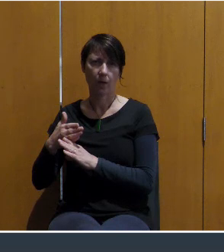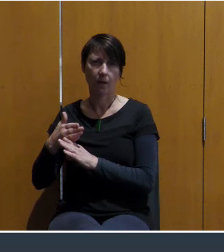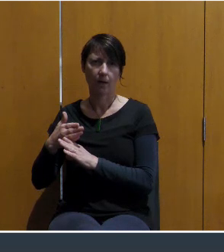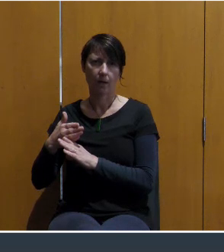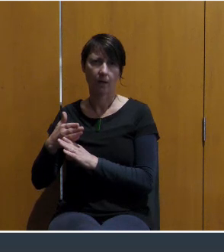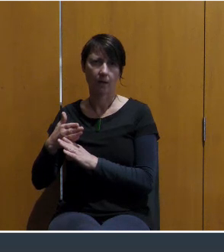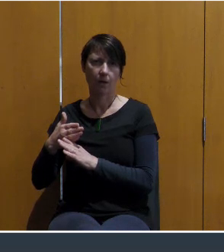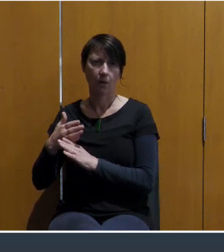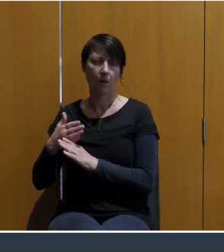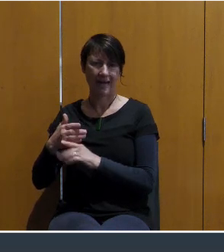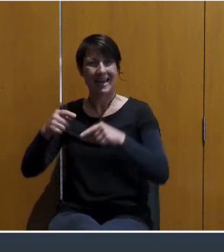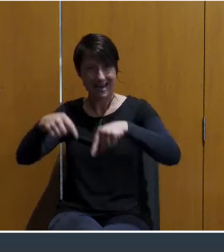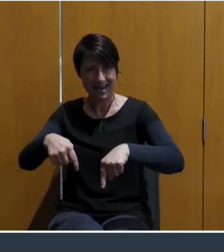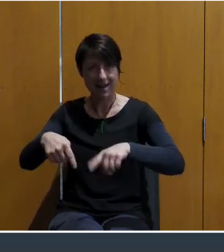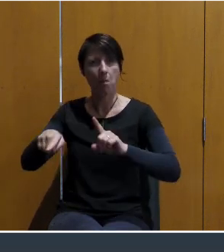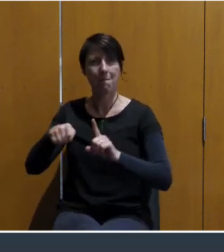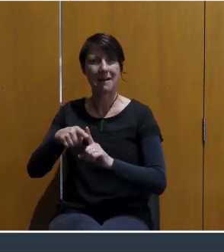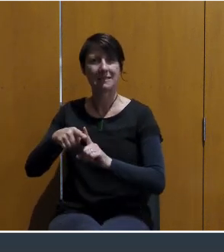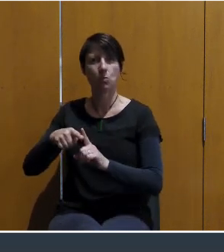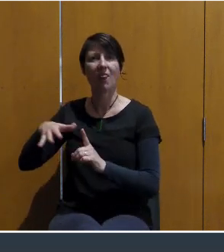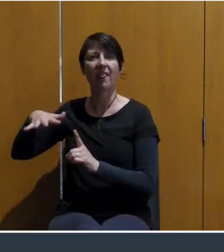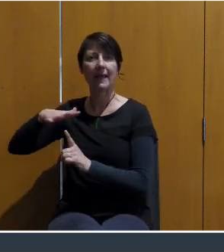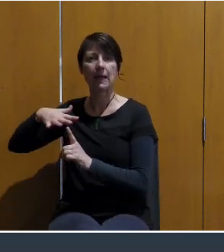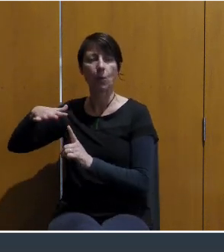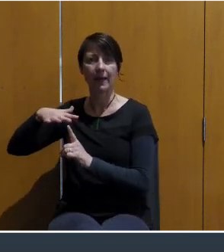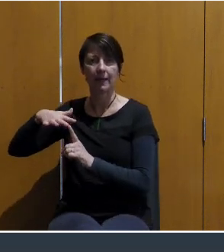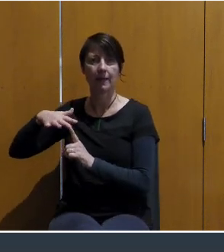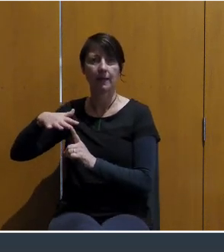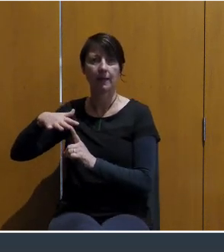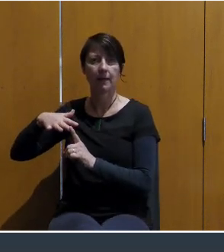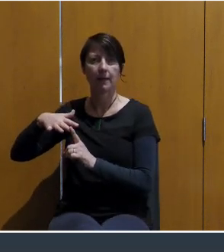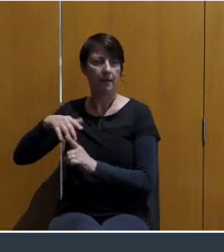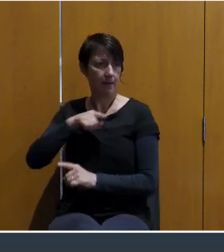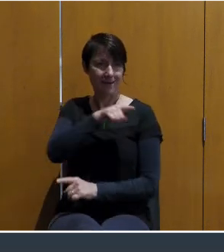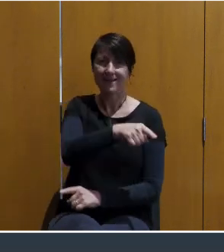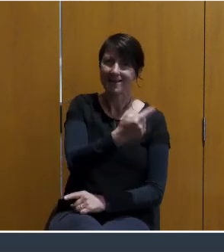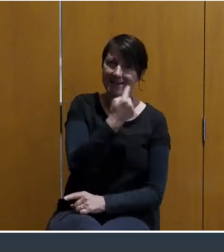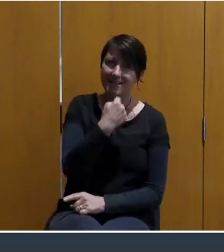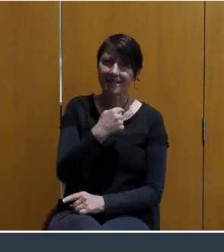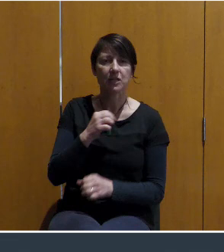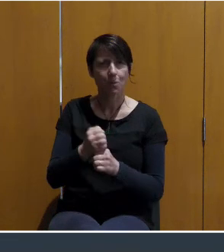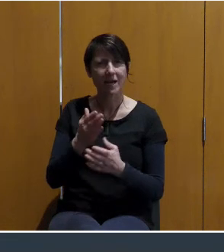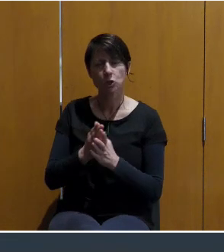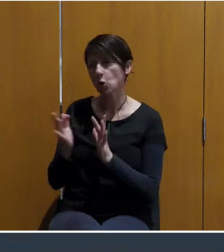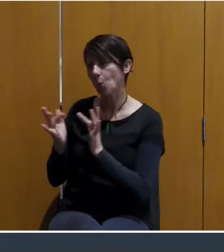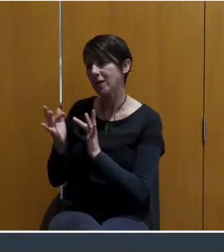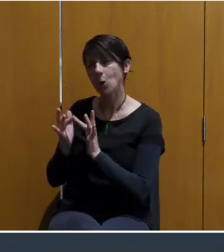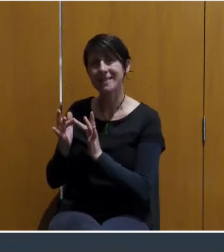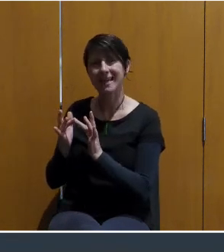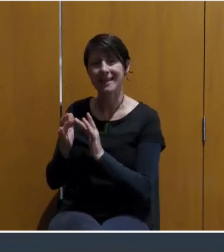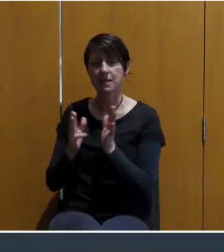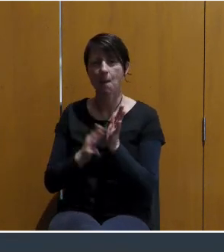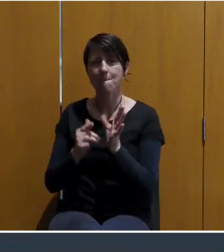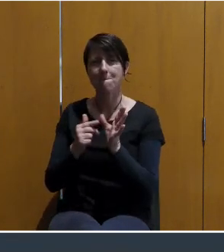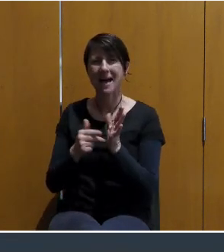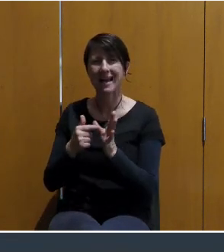Aotearoa and with iwi, Councillor Bogue's comment around ensuring that we touch base with mana Ahriri, and by extension, I assume,